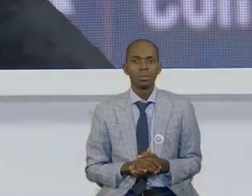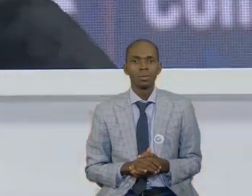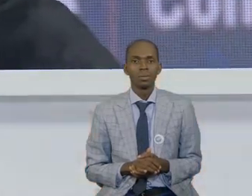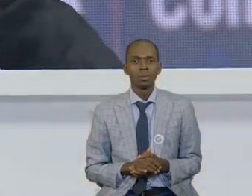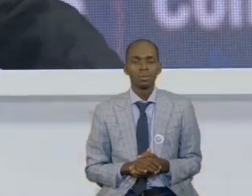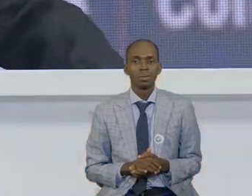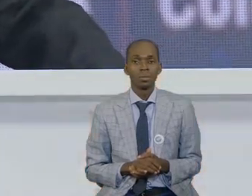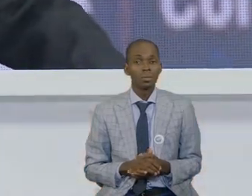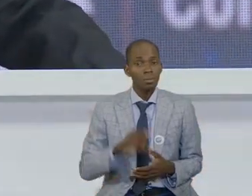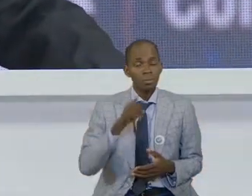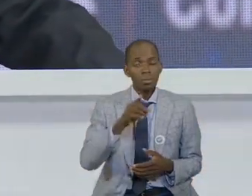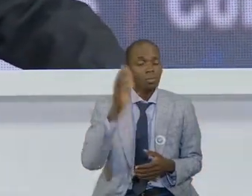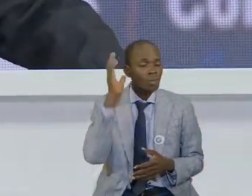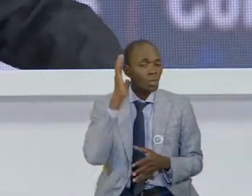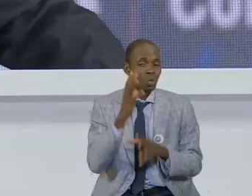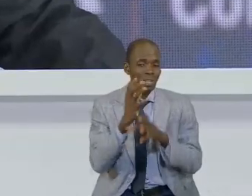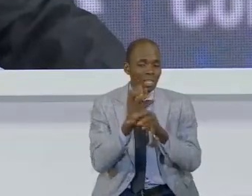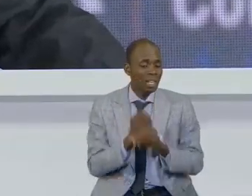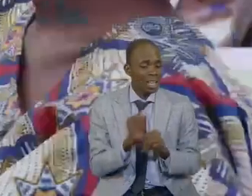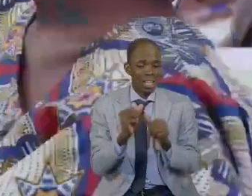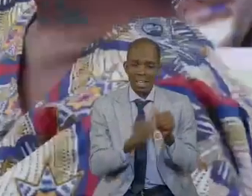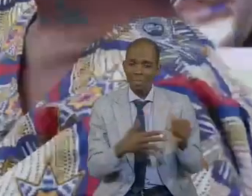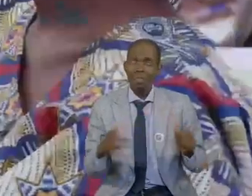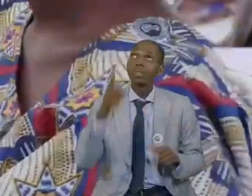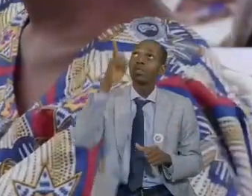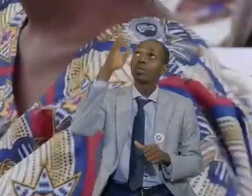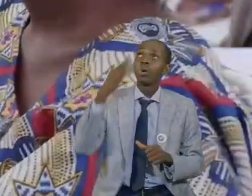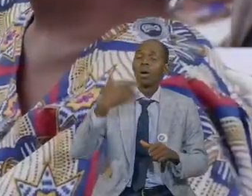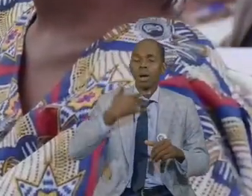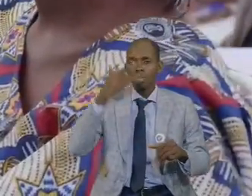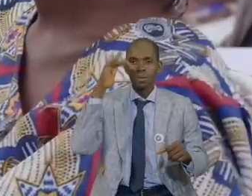You will inherit everything God has promised to in ministry.